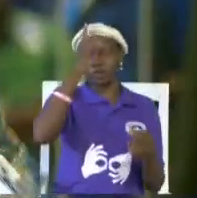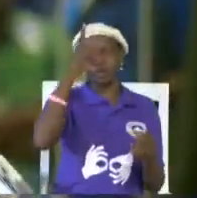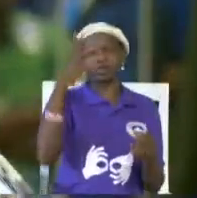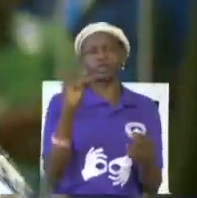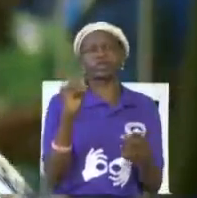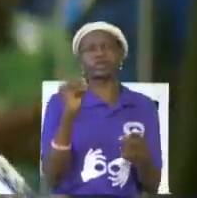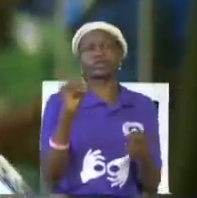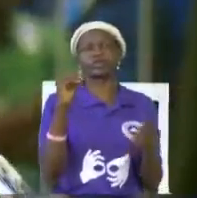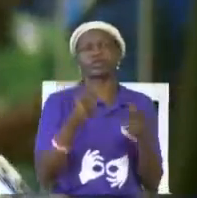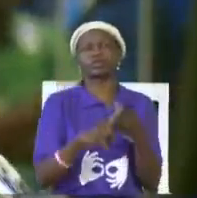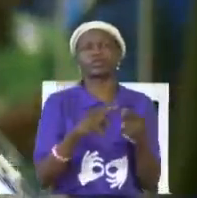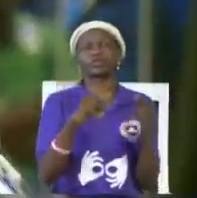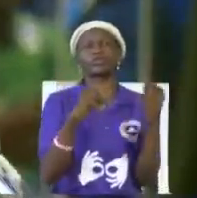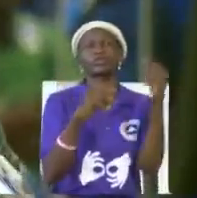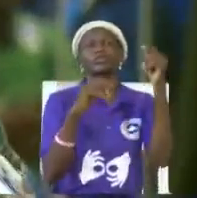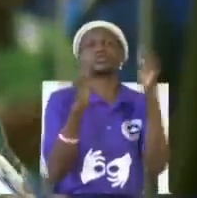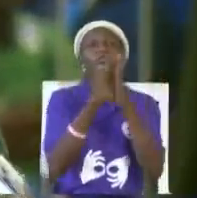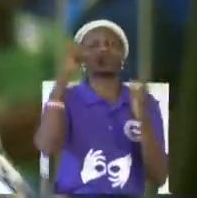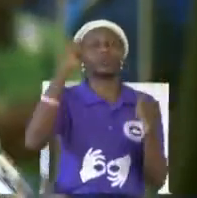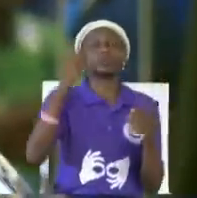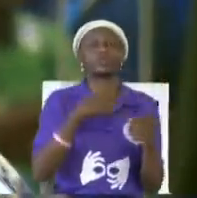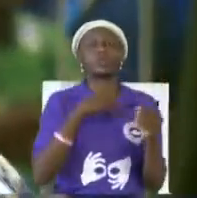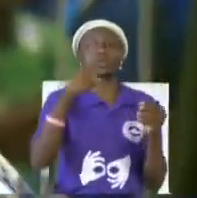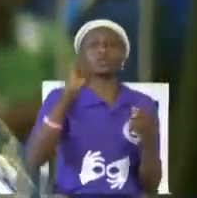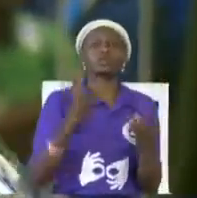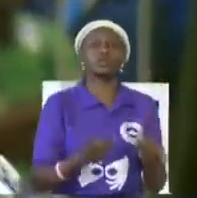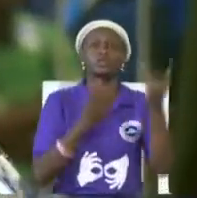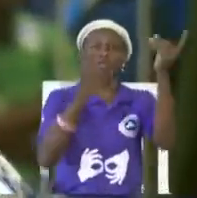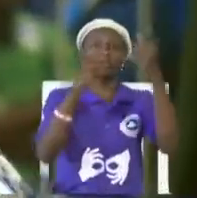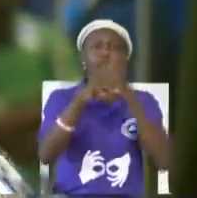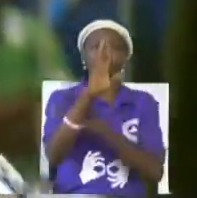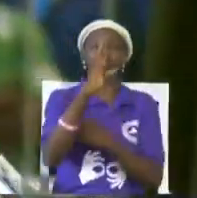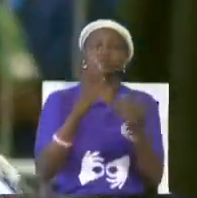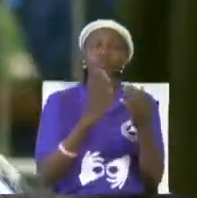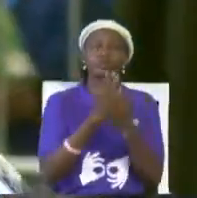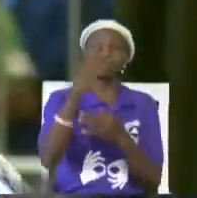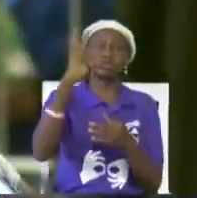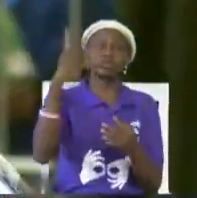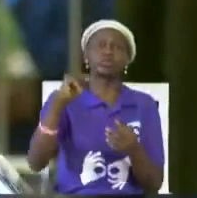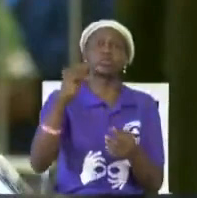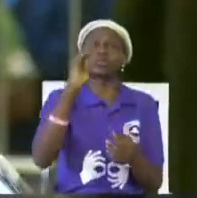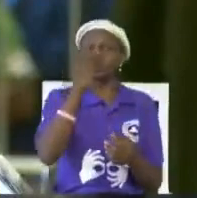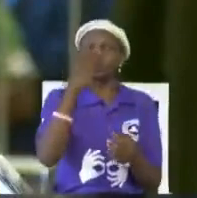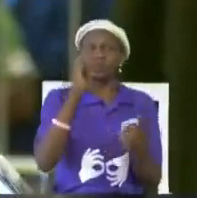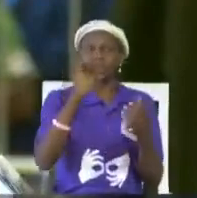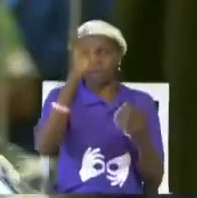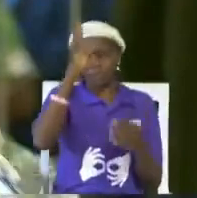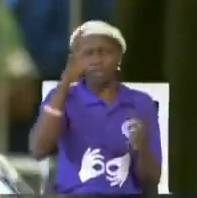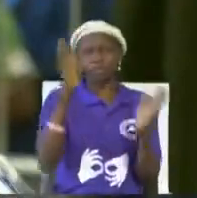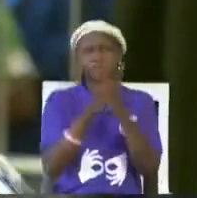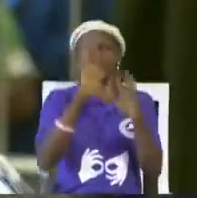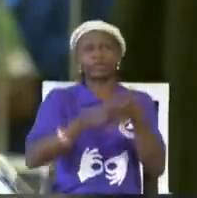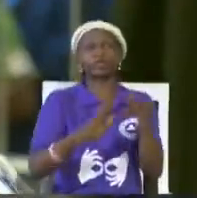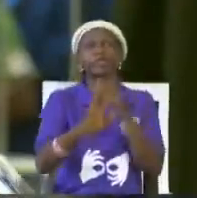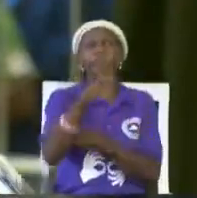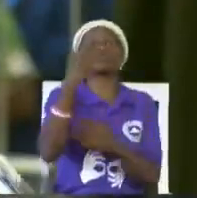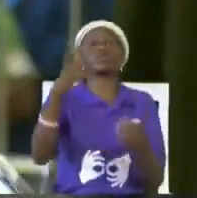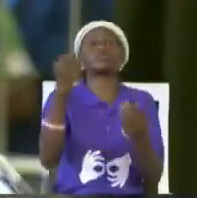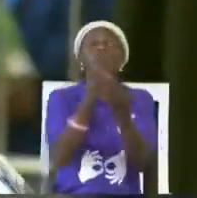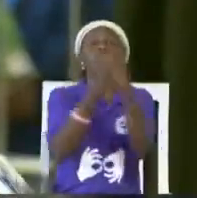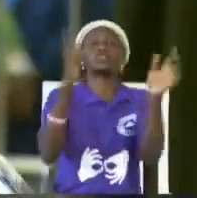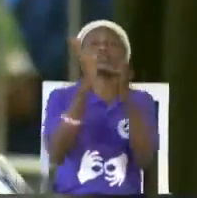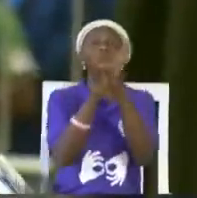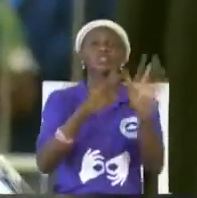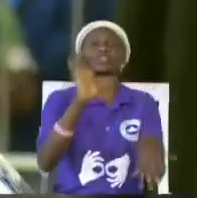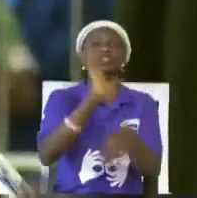Gio to help pray for him and rededicate him to God." Through one of the handkerchief Daddy prayed on, the God of the Redeemed